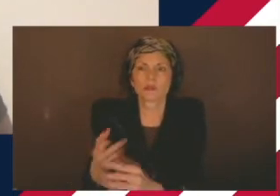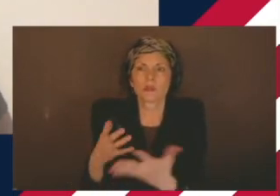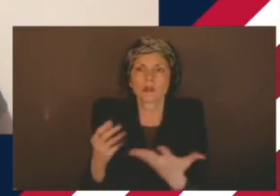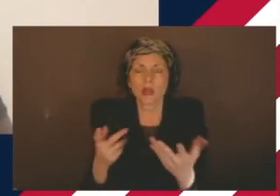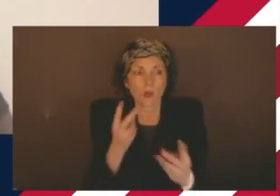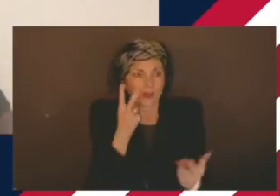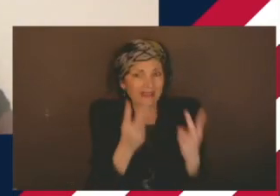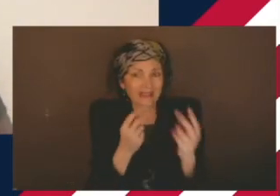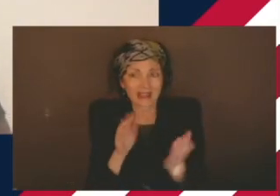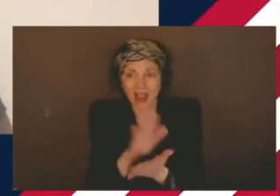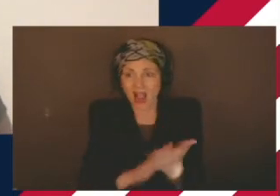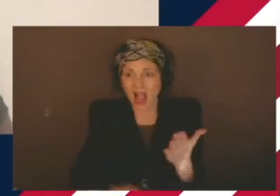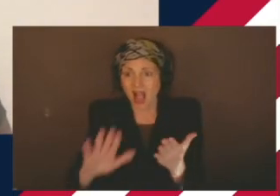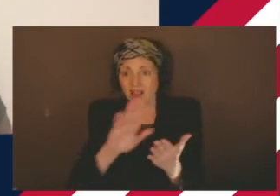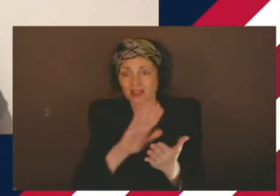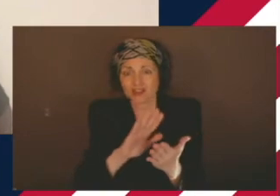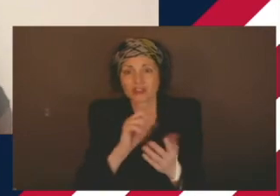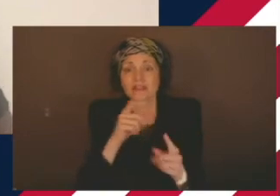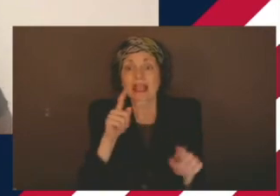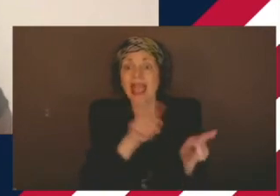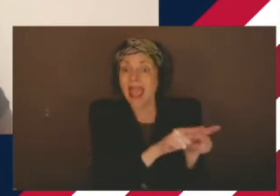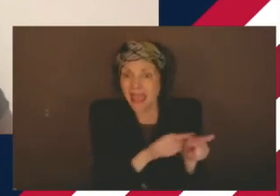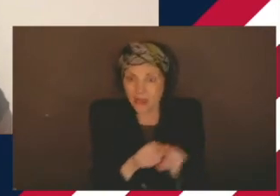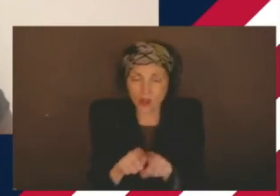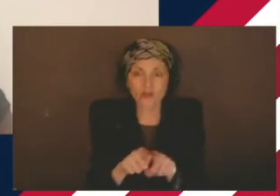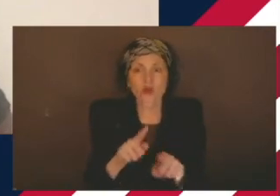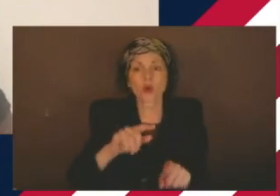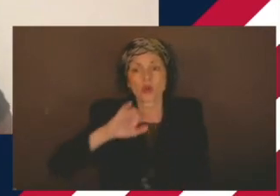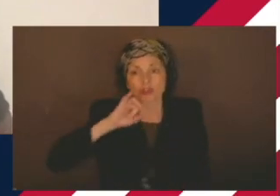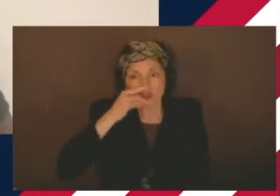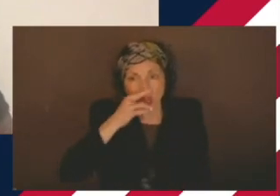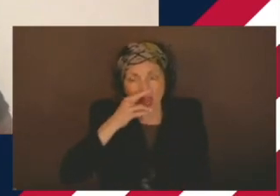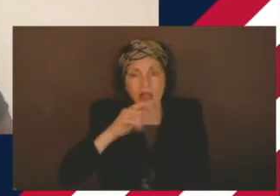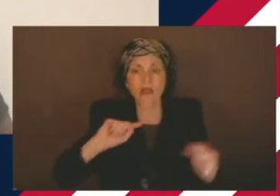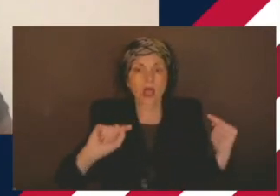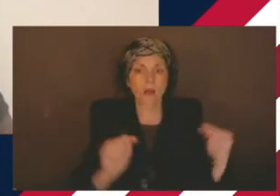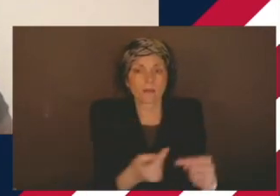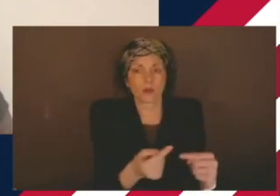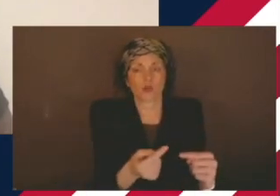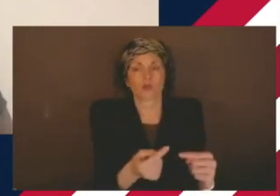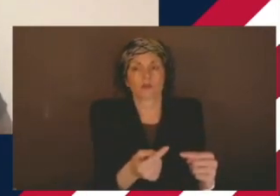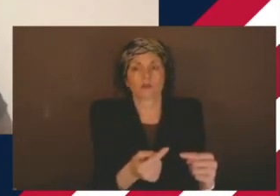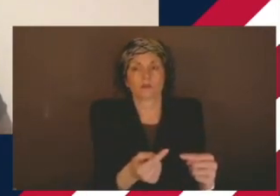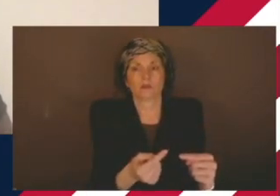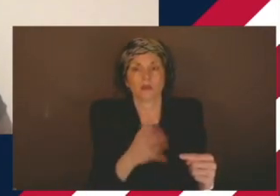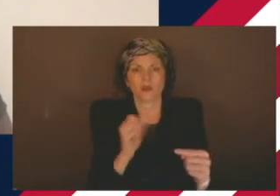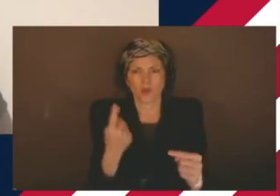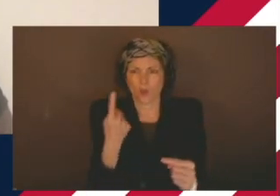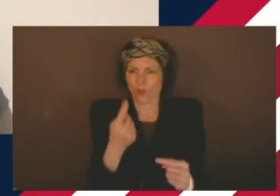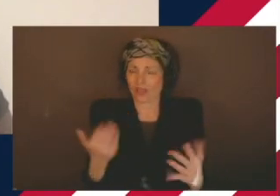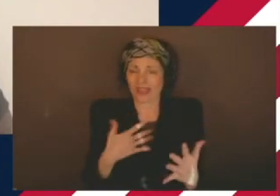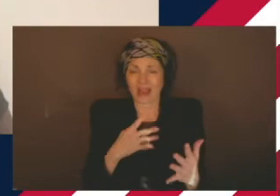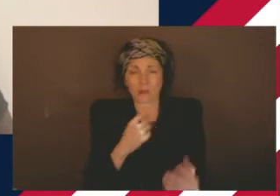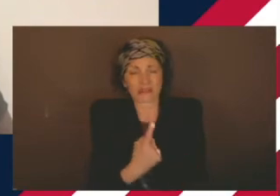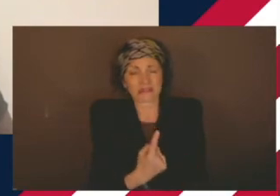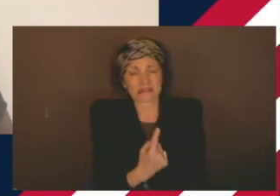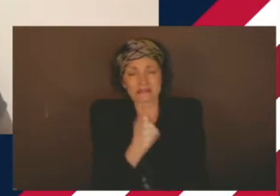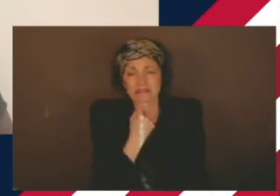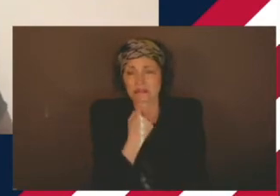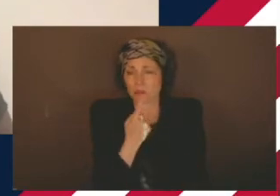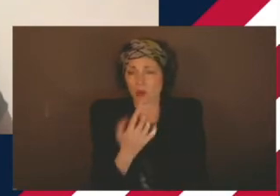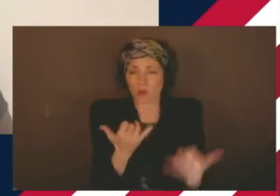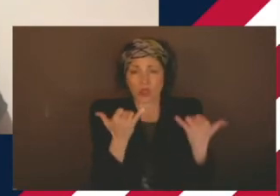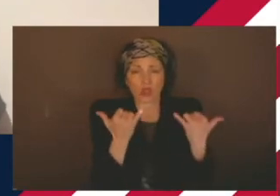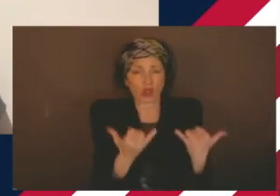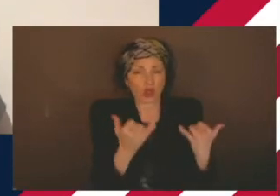campuses, and certainly child abuse. And so one of the things that I'm very disappointed in our current administration, the current president has done